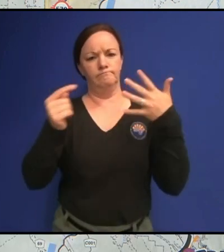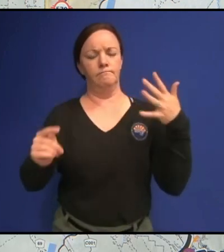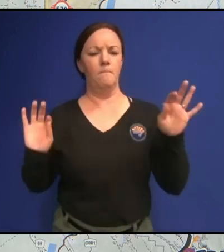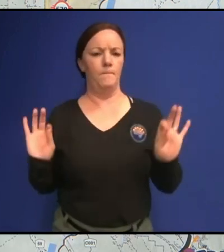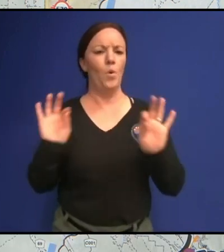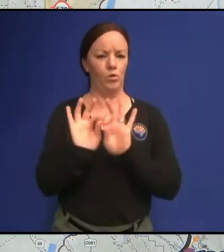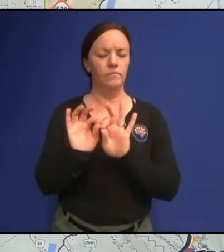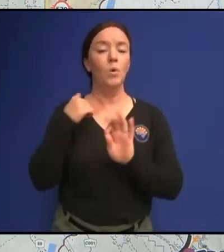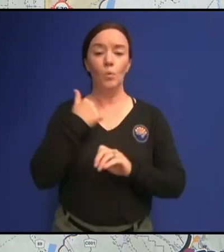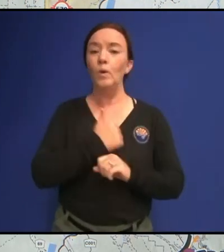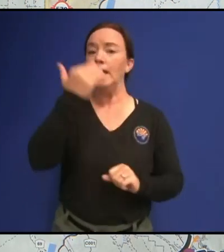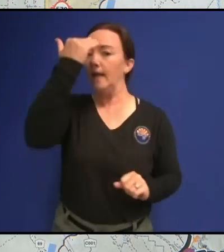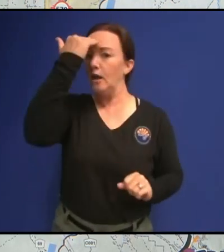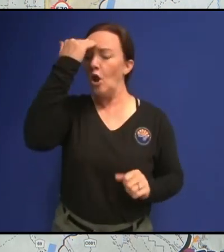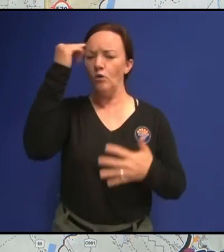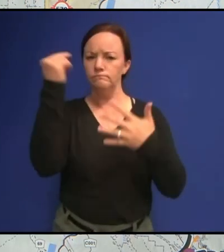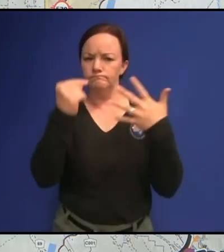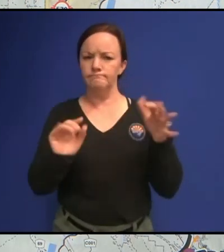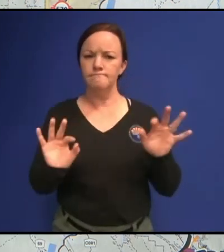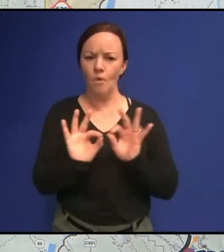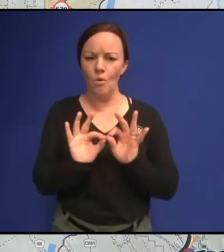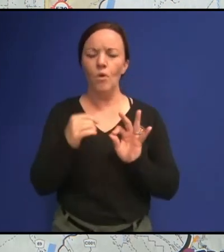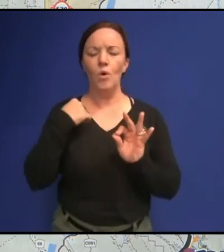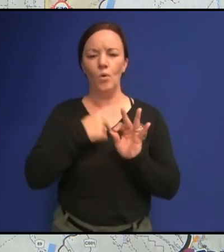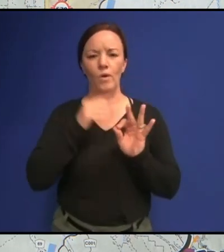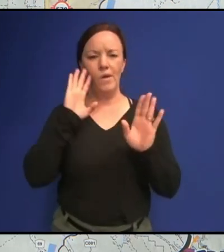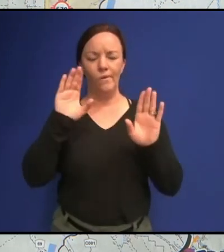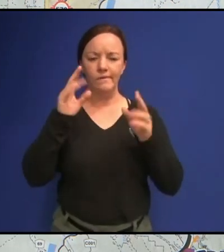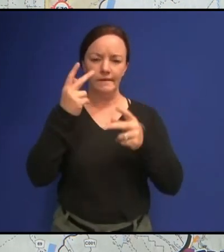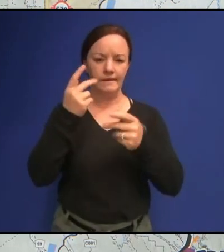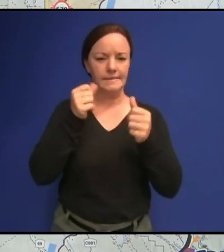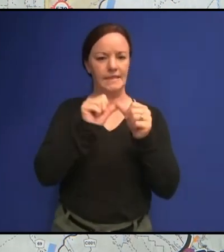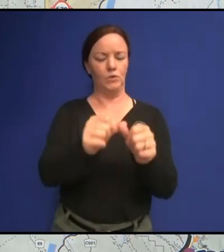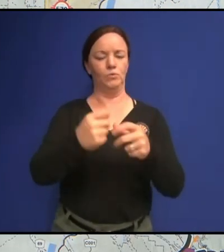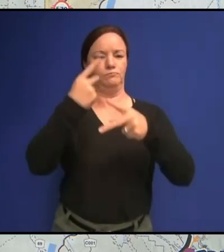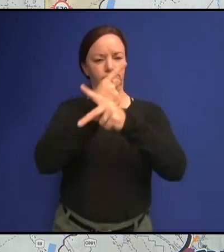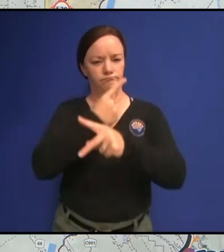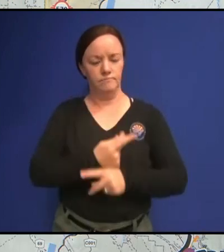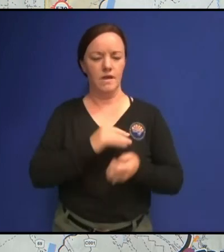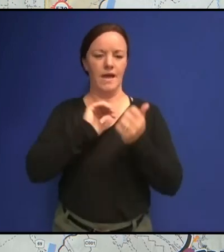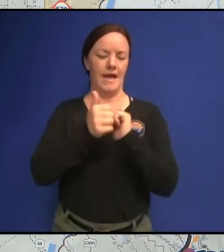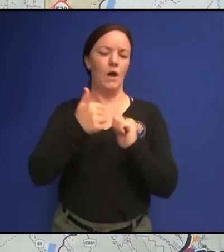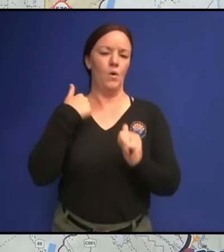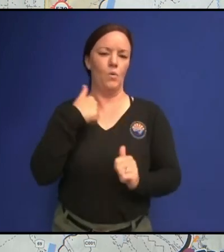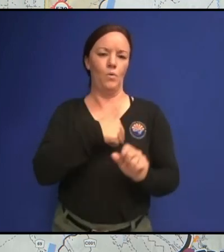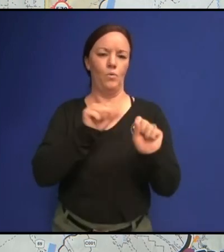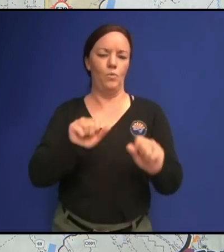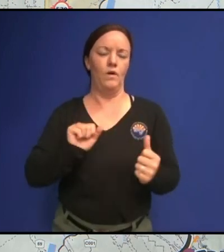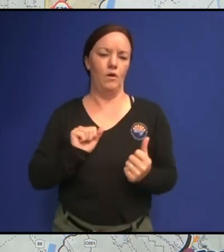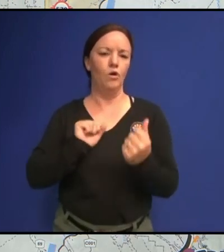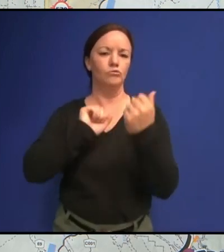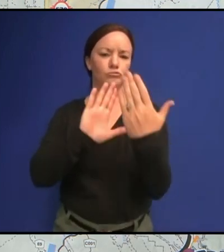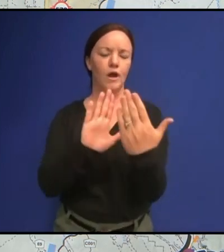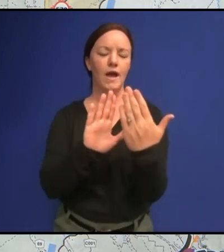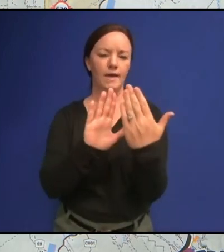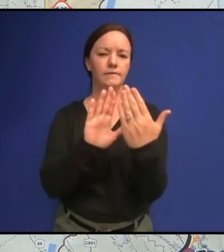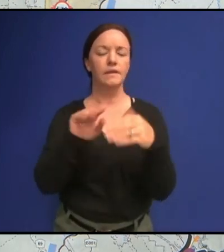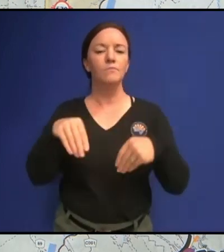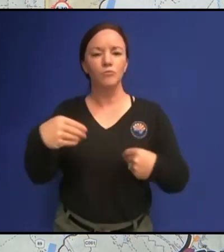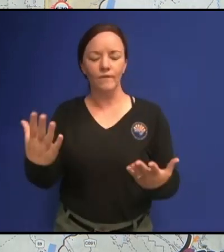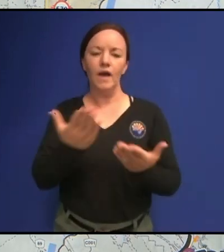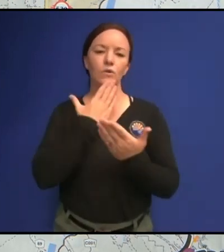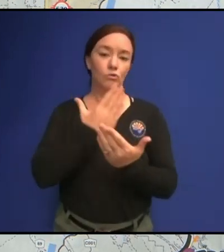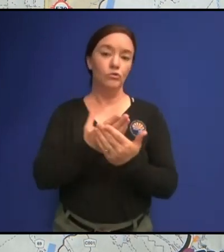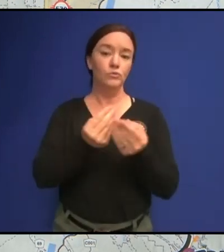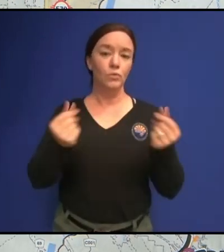important, and that we're continuing to work on making sure that we can that we provide a good solution. So